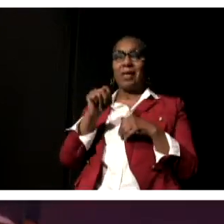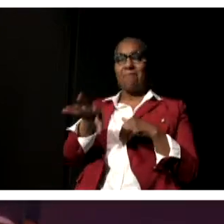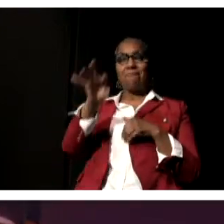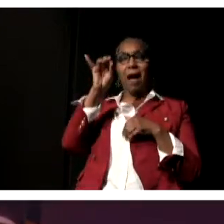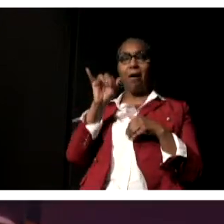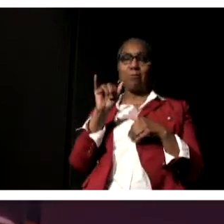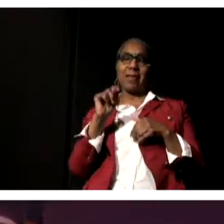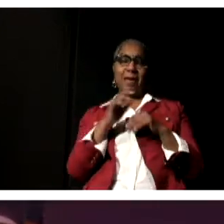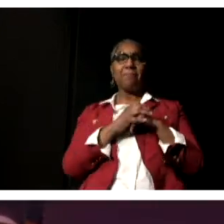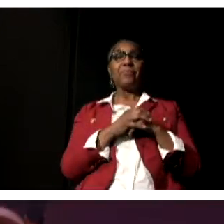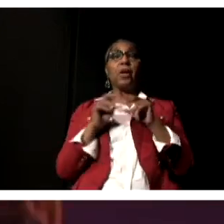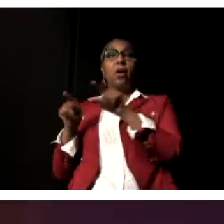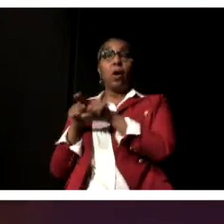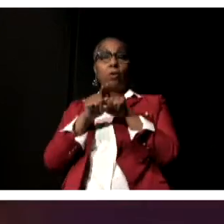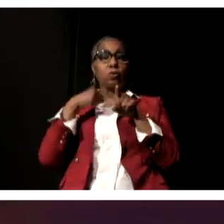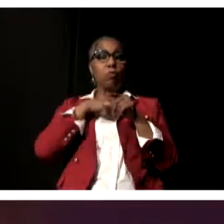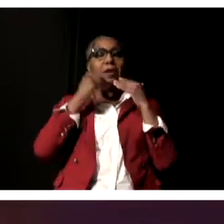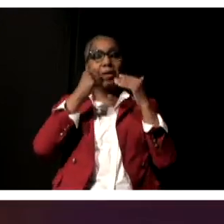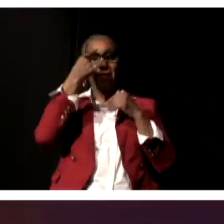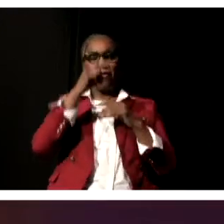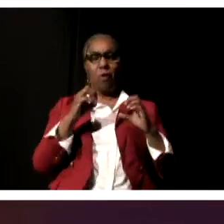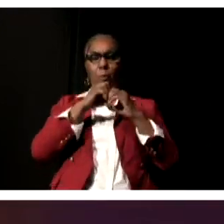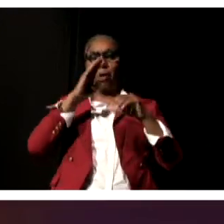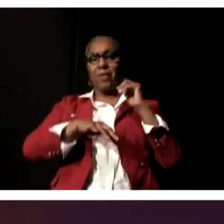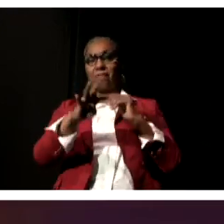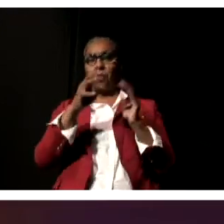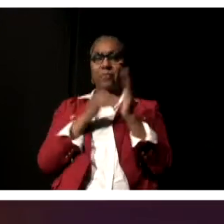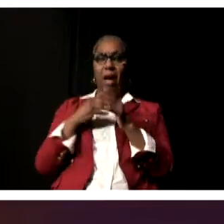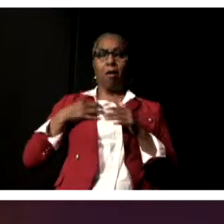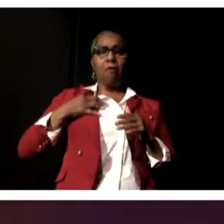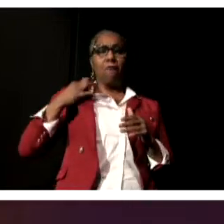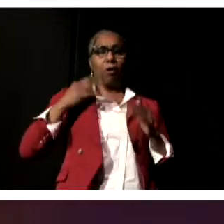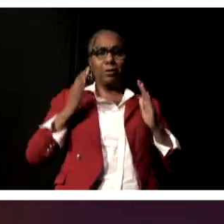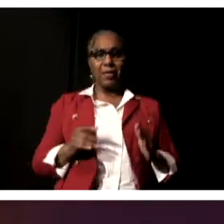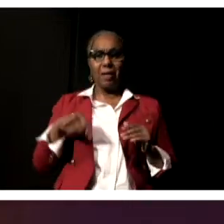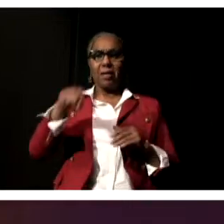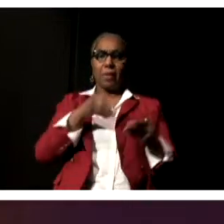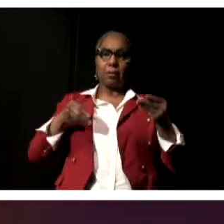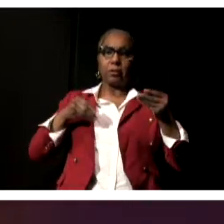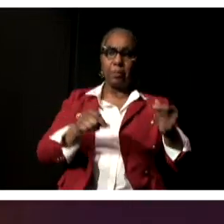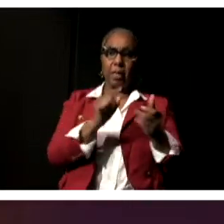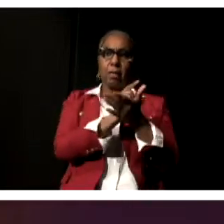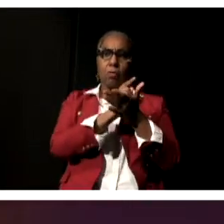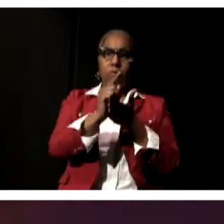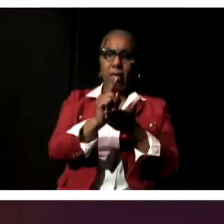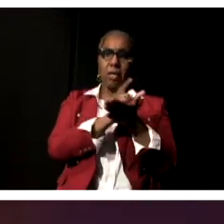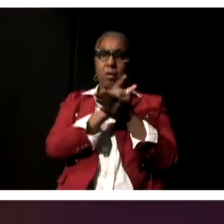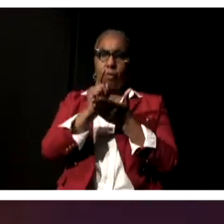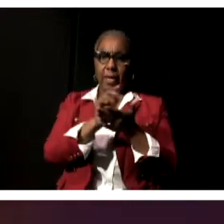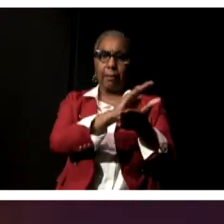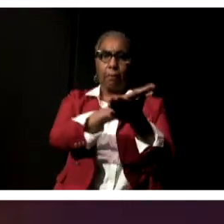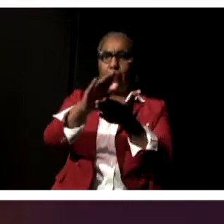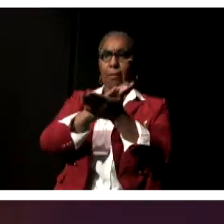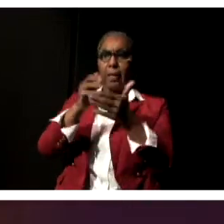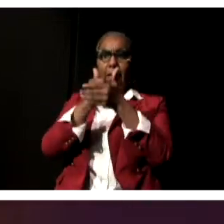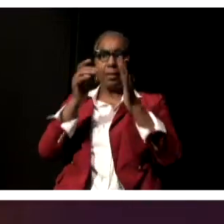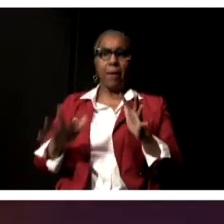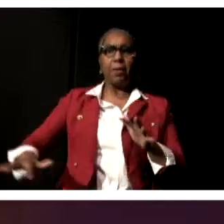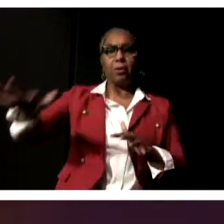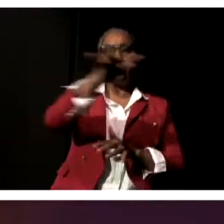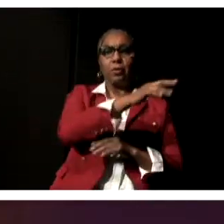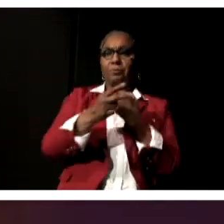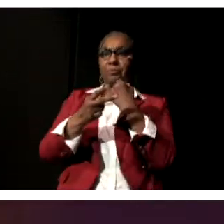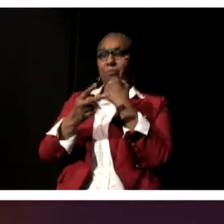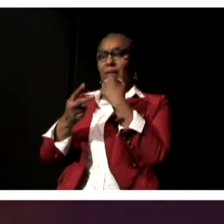them. We're so grateful for more than 4,000 volunteers who spend weeks clearing neighborhoods, saving